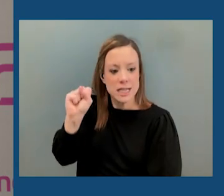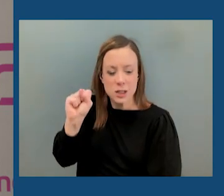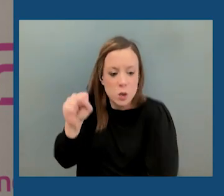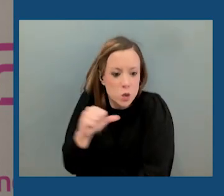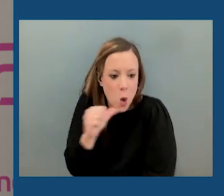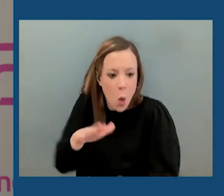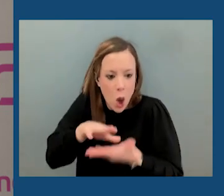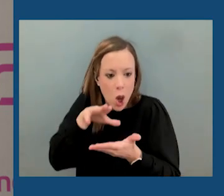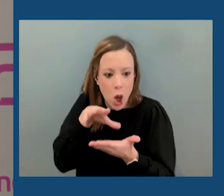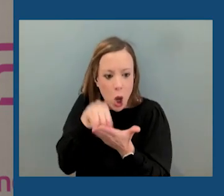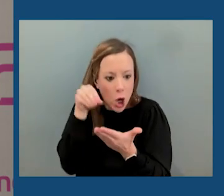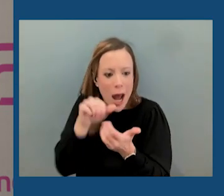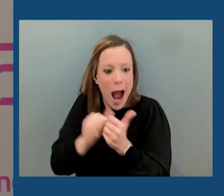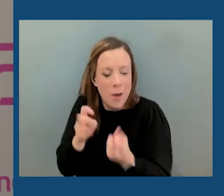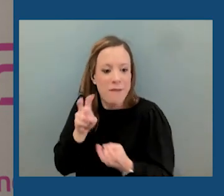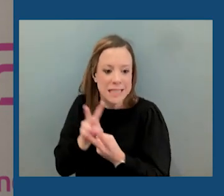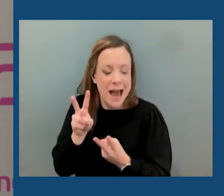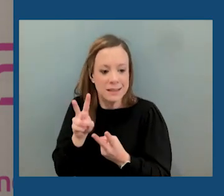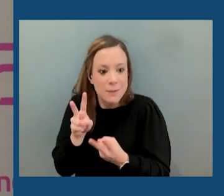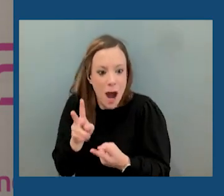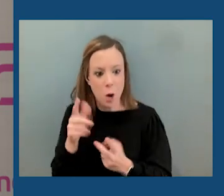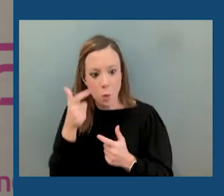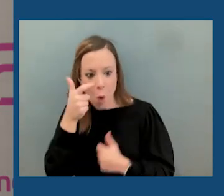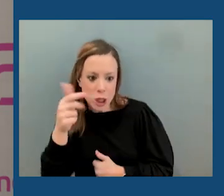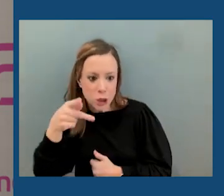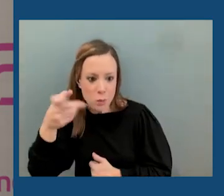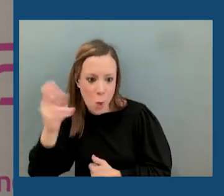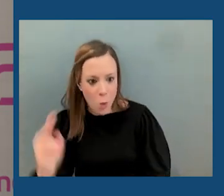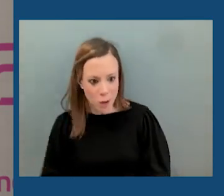is one of my favorites too.